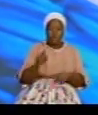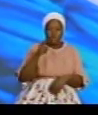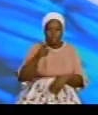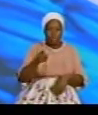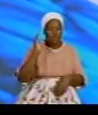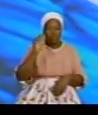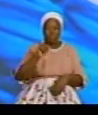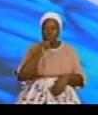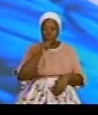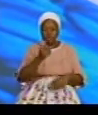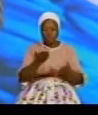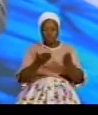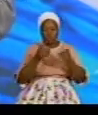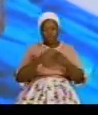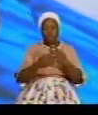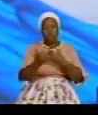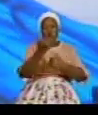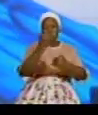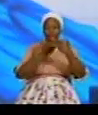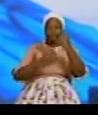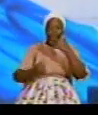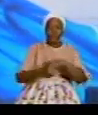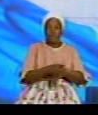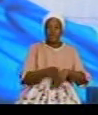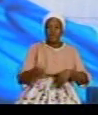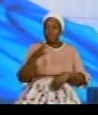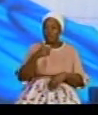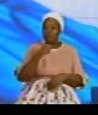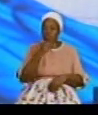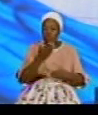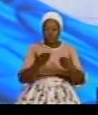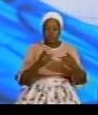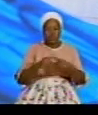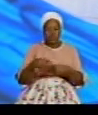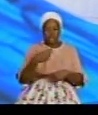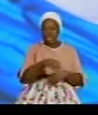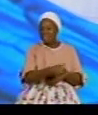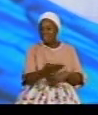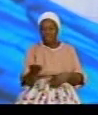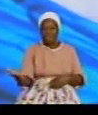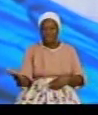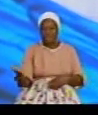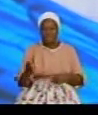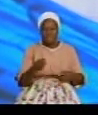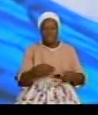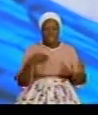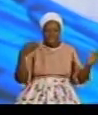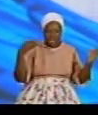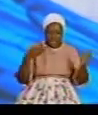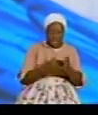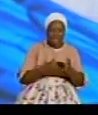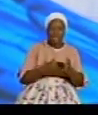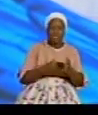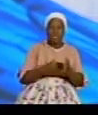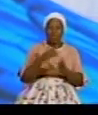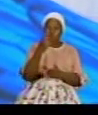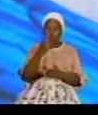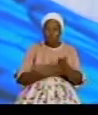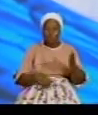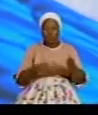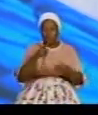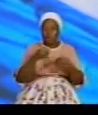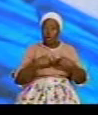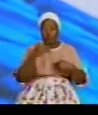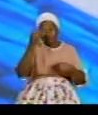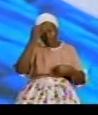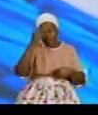to offend them. You'll not want to say anything contrary to what they already know. And